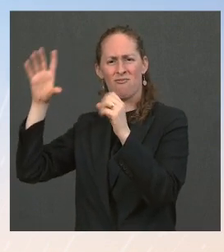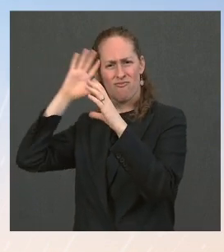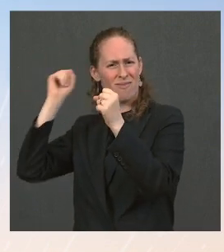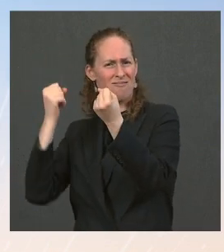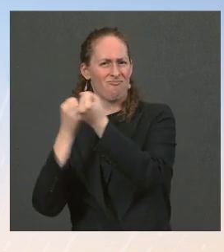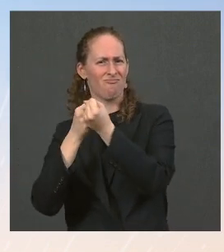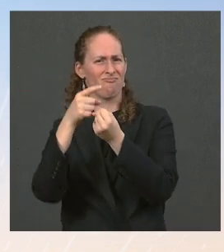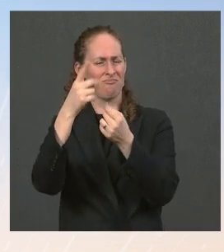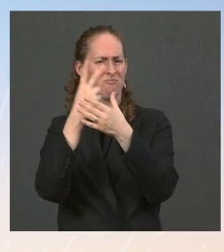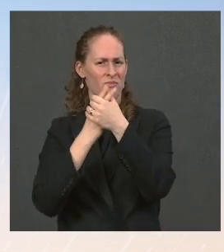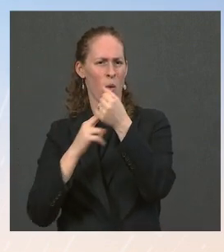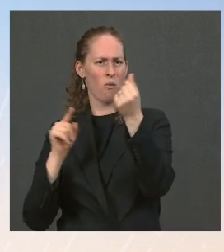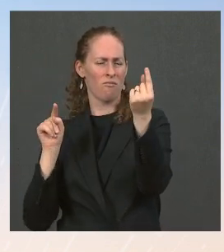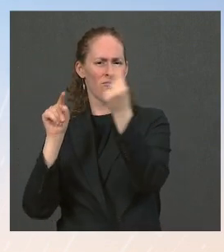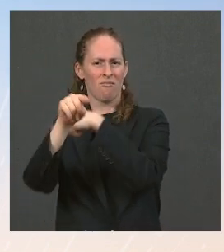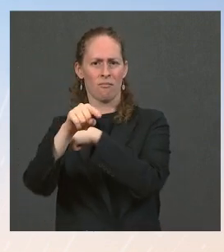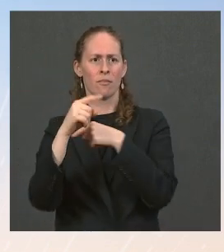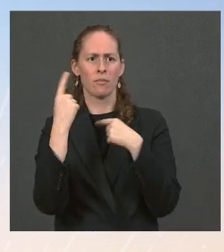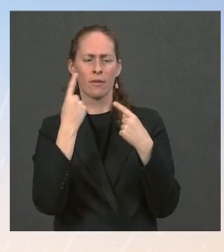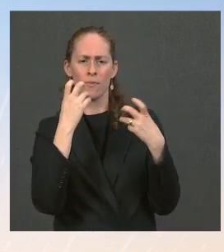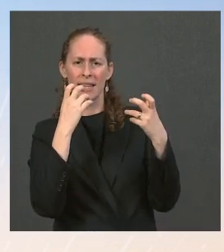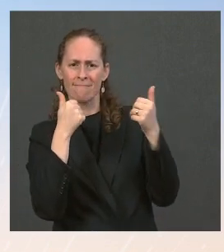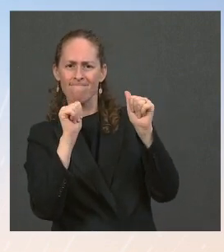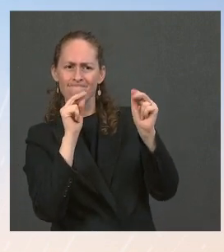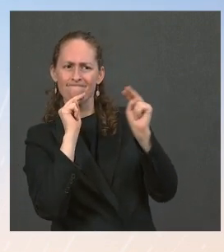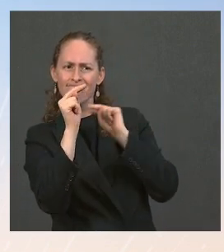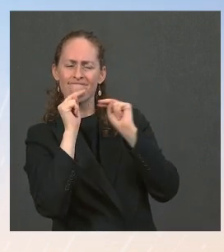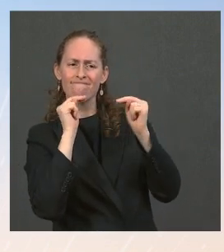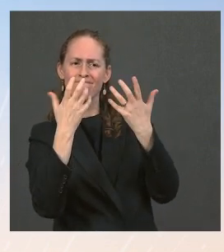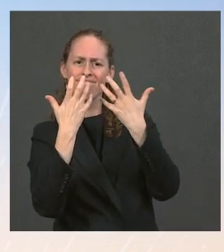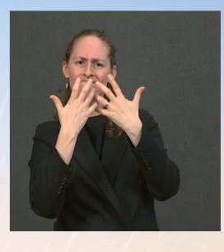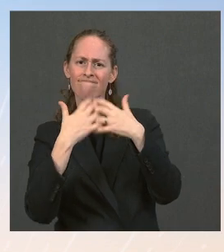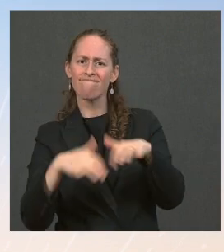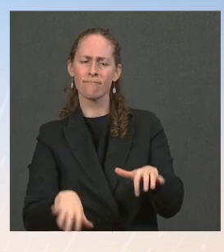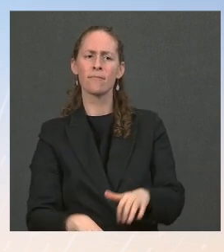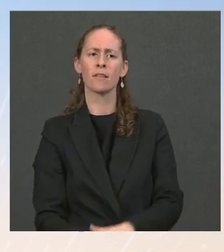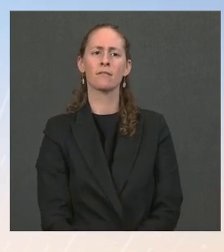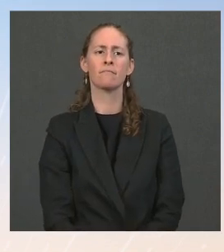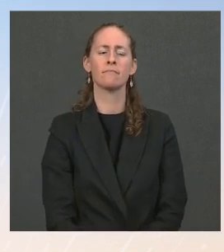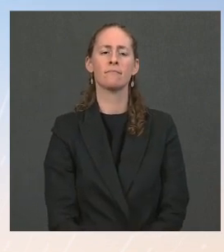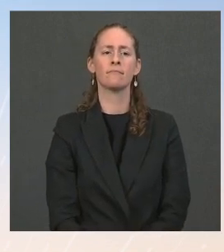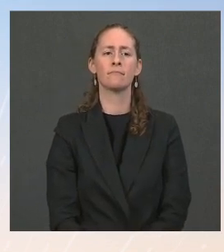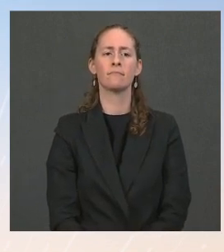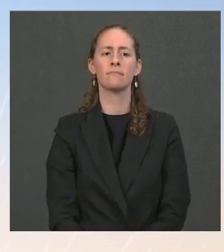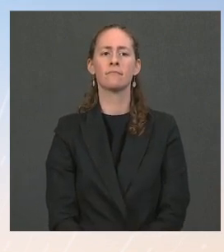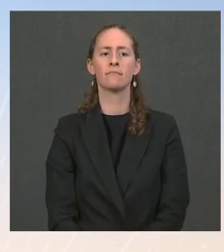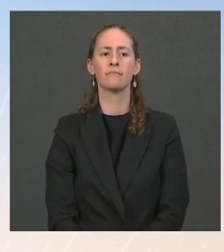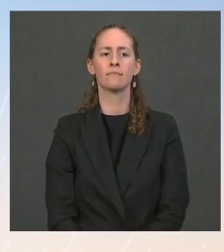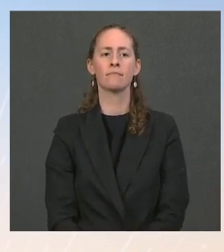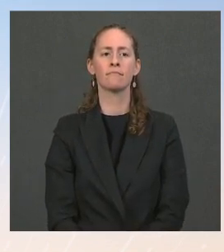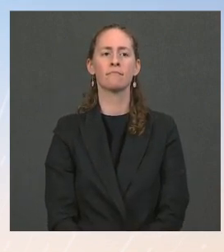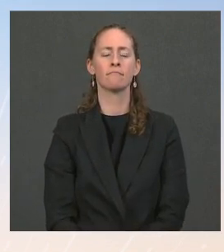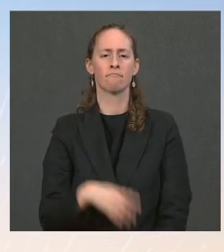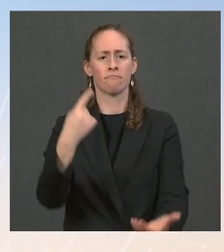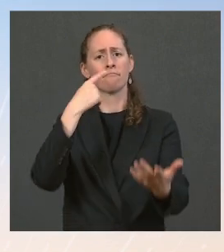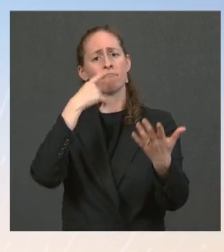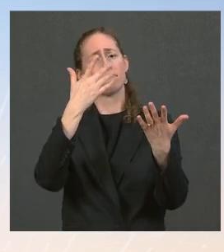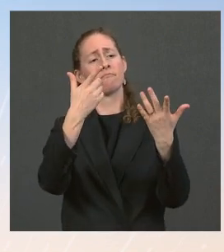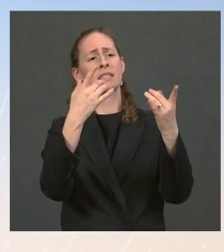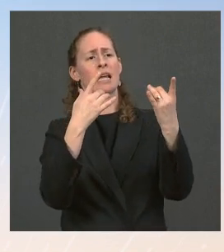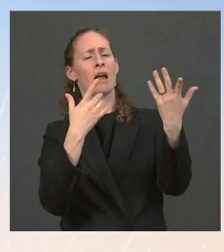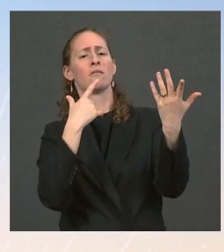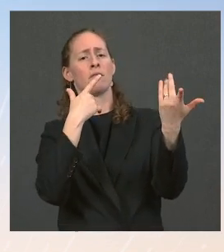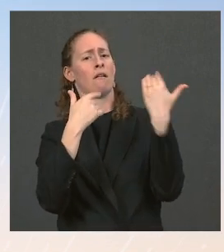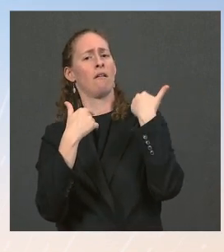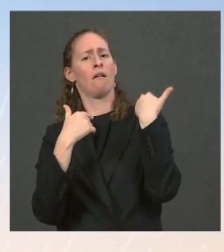to an agreement that had to meet the high bar that they had, they asked us to leave them space for those negotiations to take